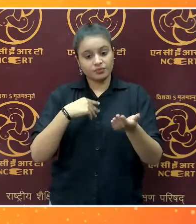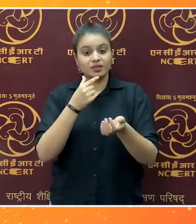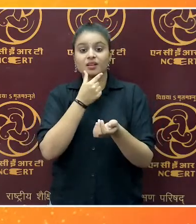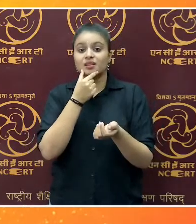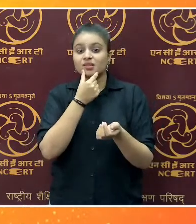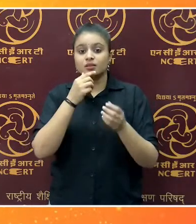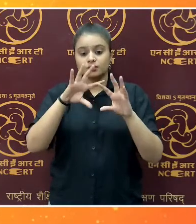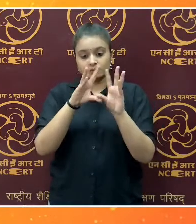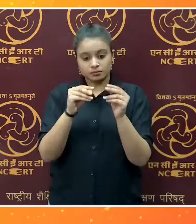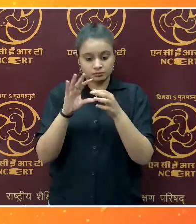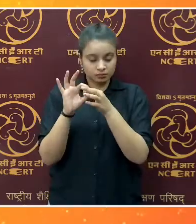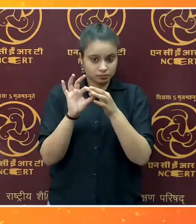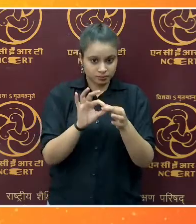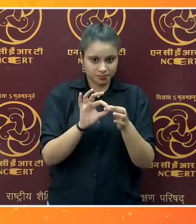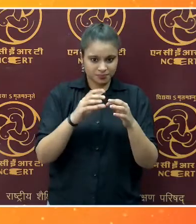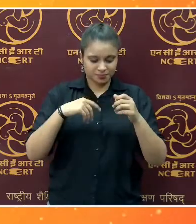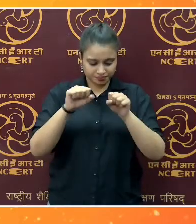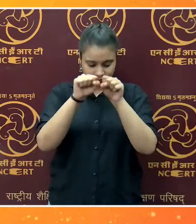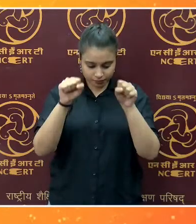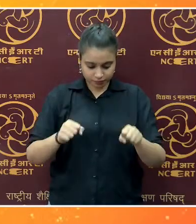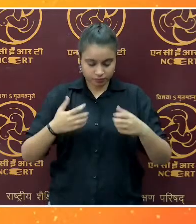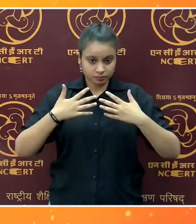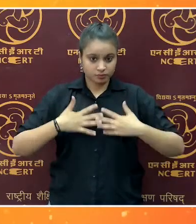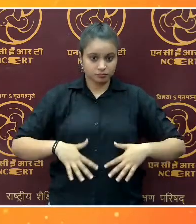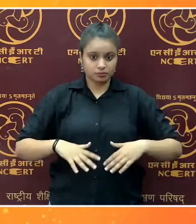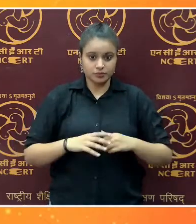placed, what the structure of the body is.